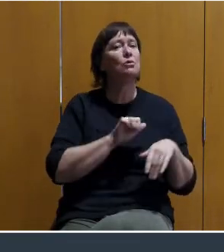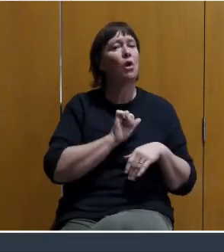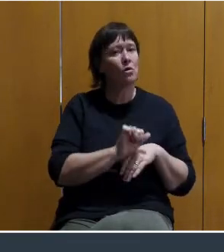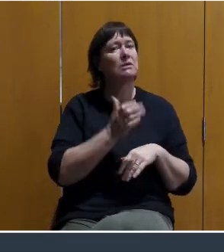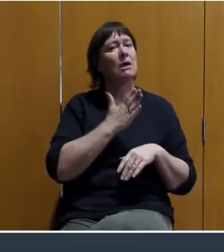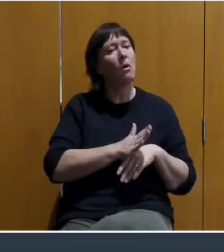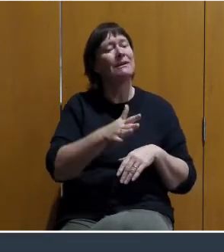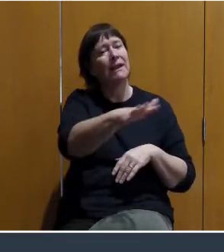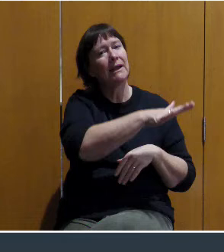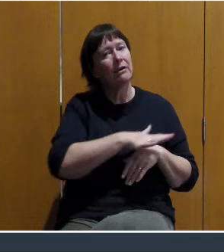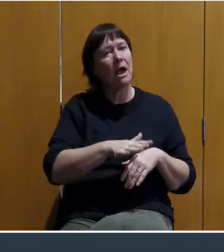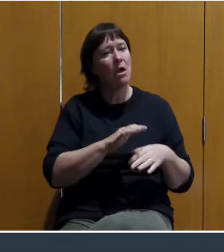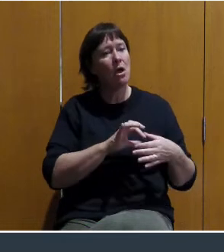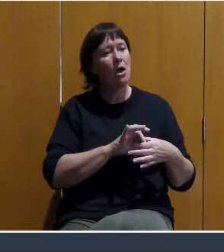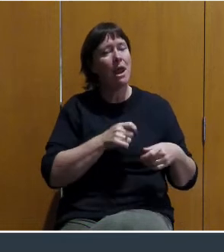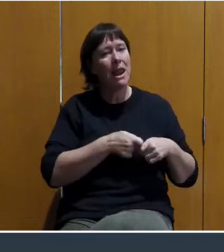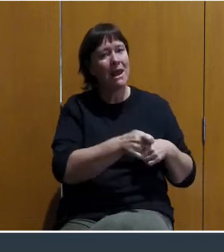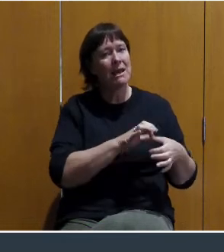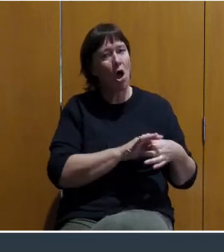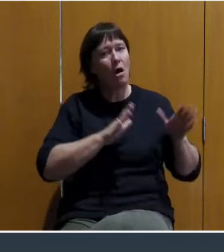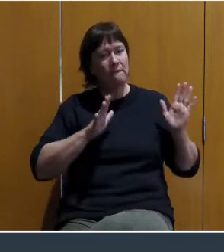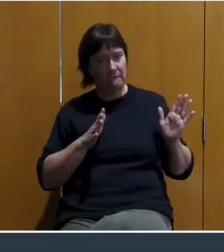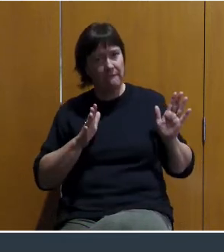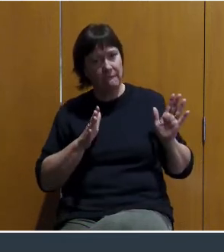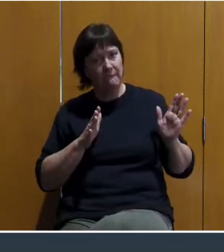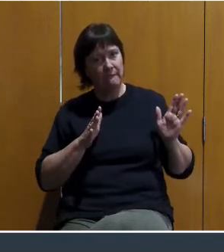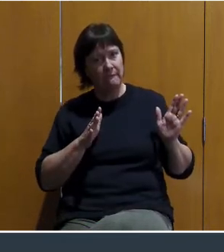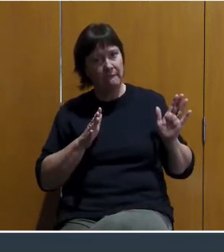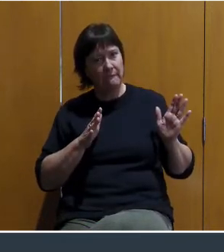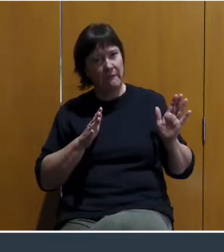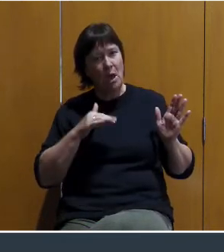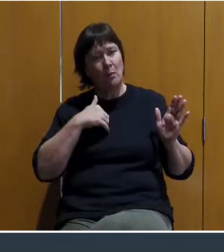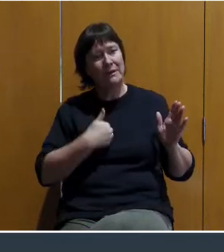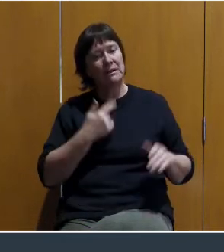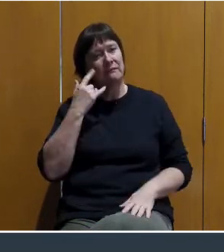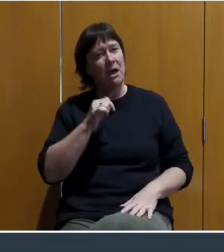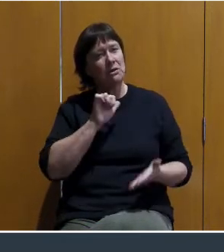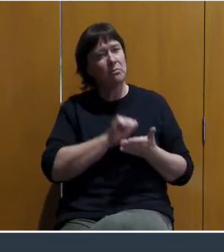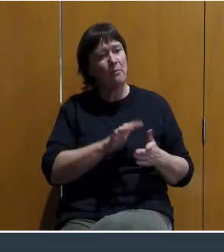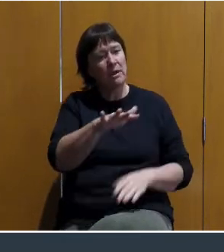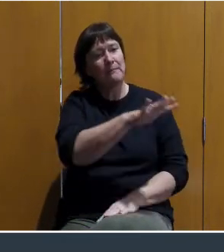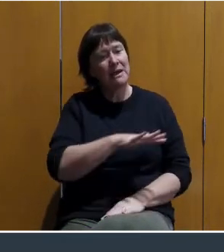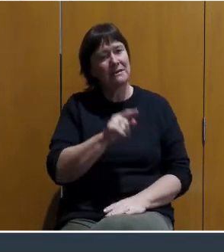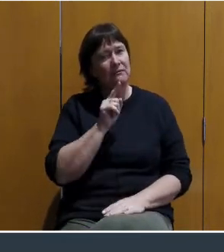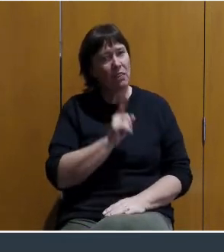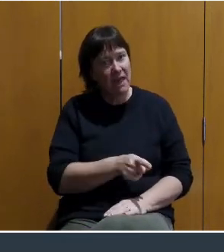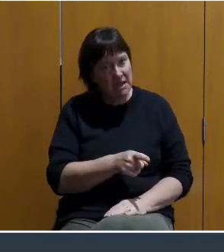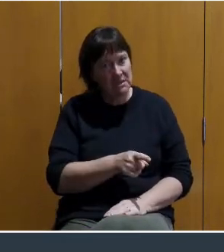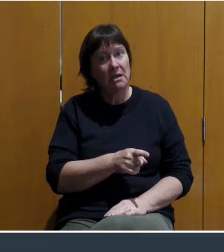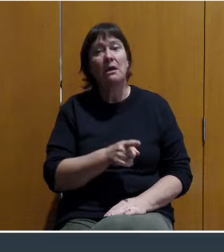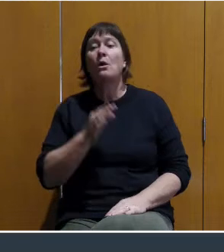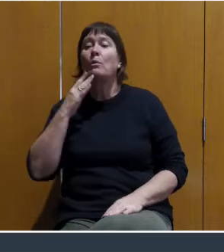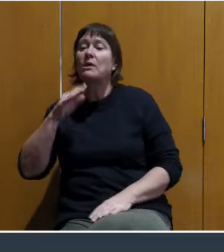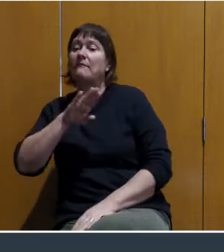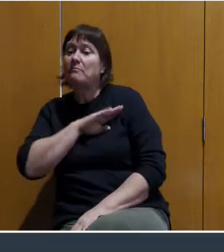off-lead spaces for their dogs as well, and it's around finding appropriate places for that, and acknowledging as soon as you have